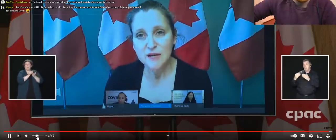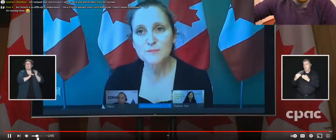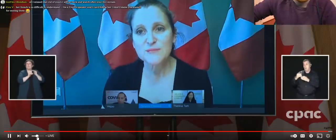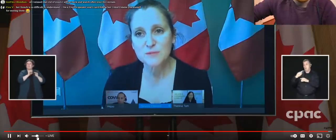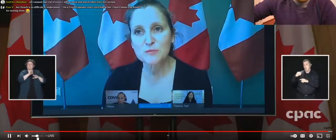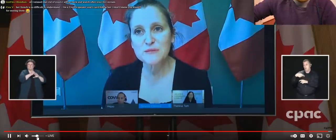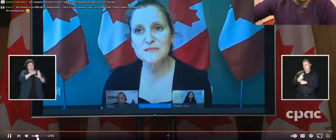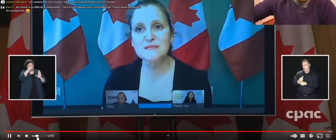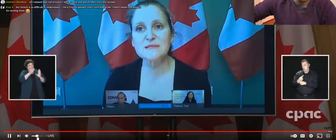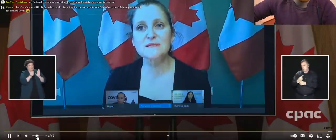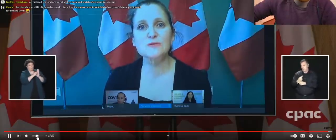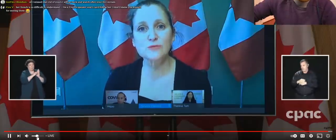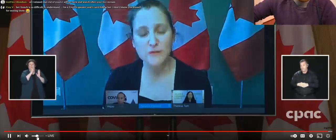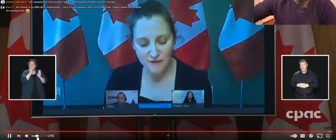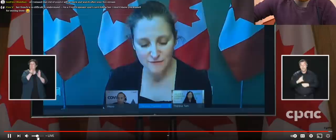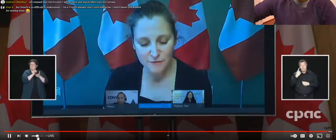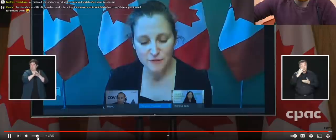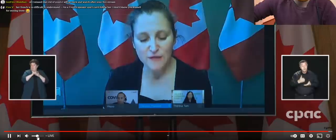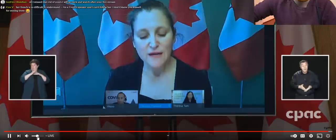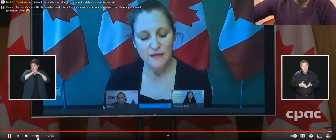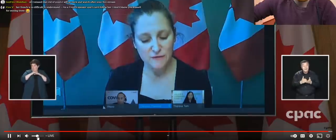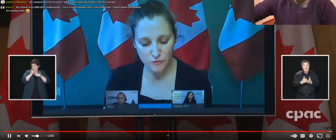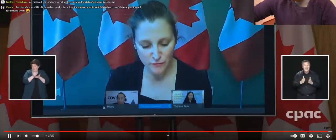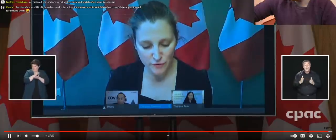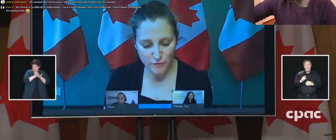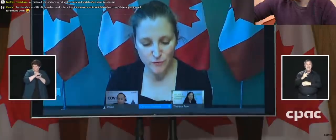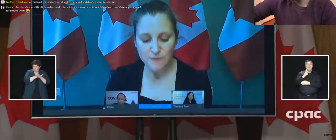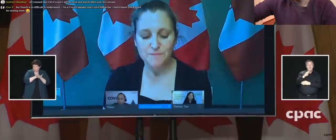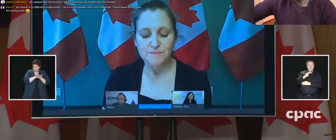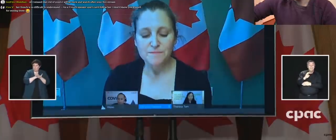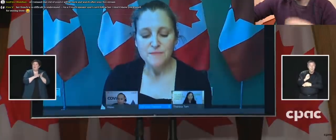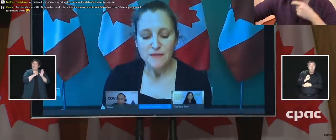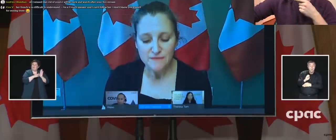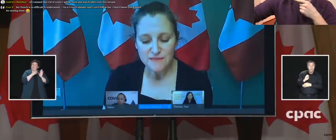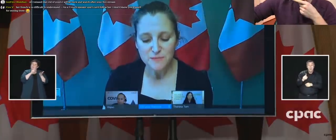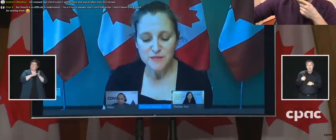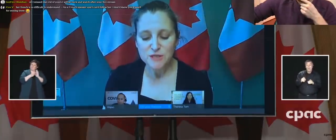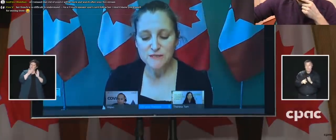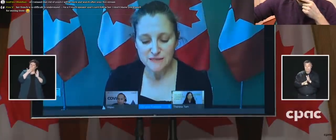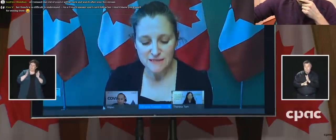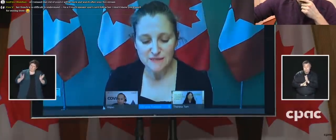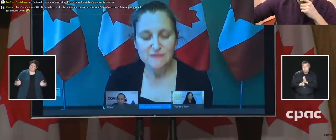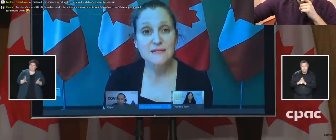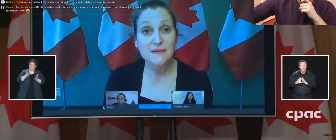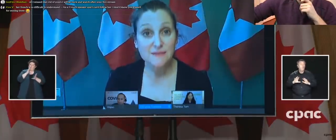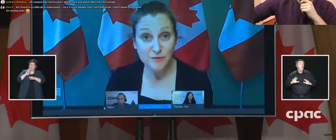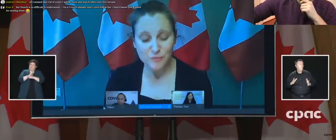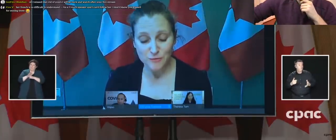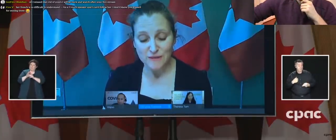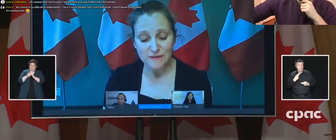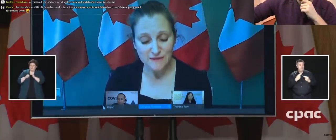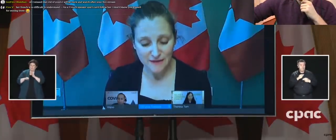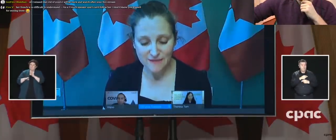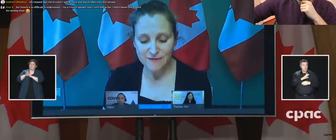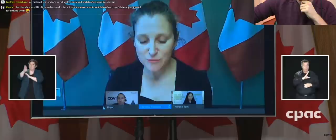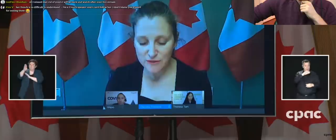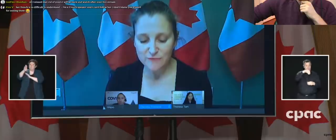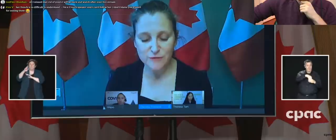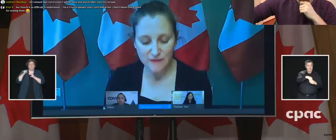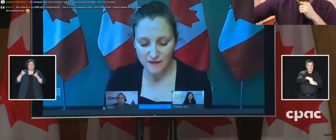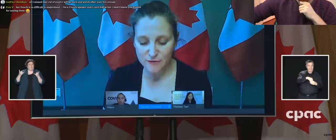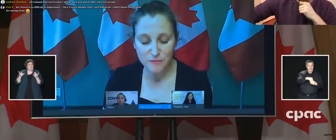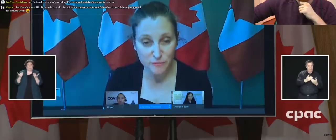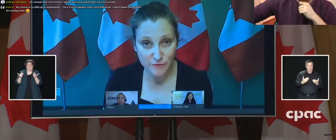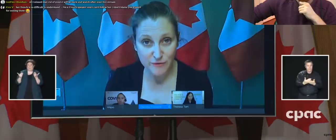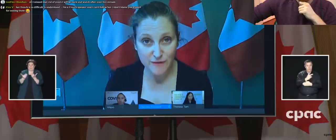To help small businesses recover and grow, this budget contains a new Canada